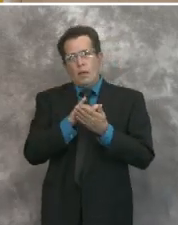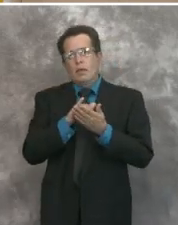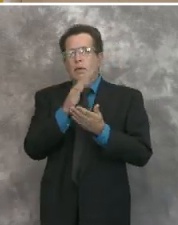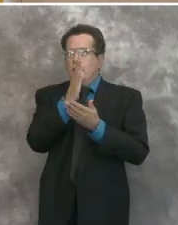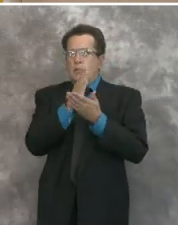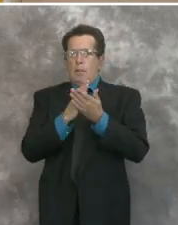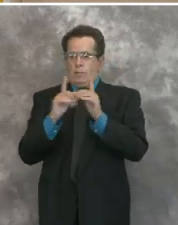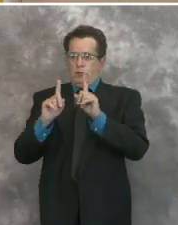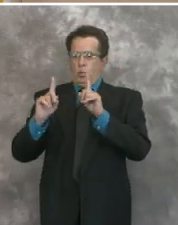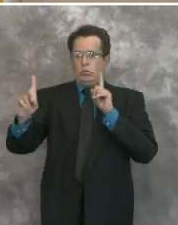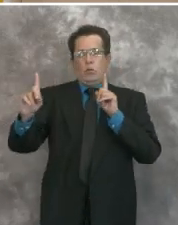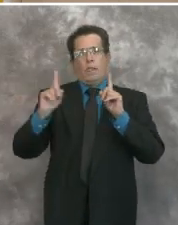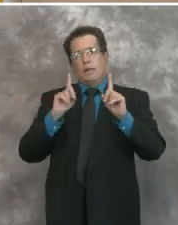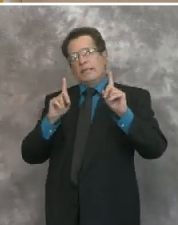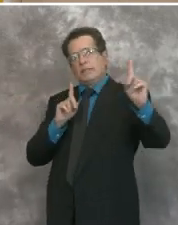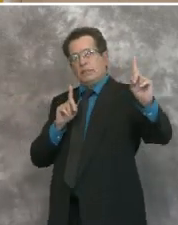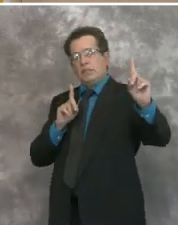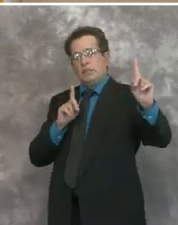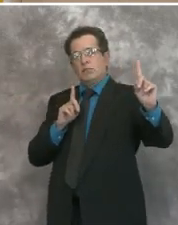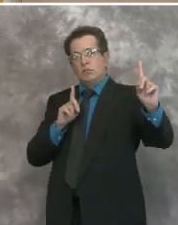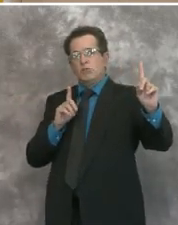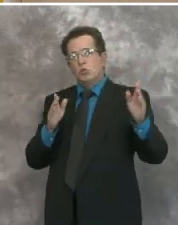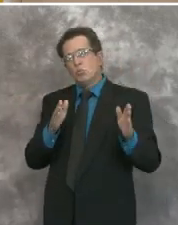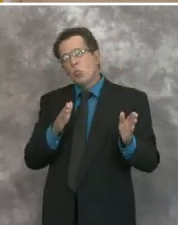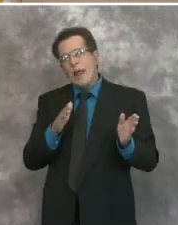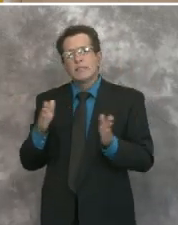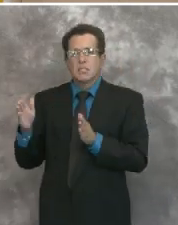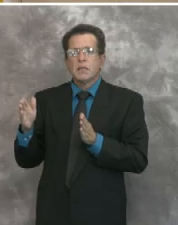social distancing strategies have been